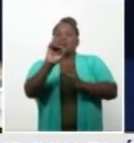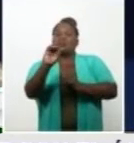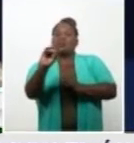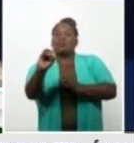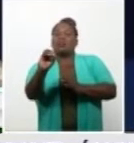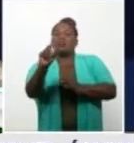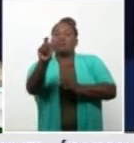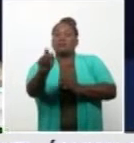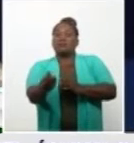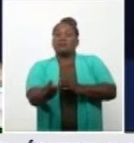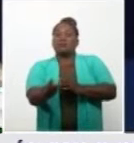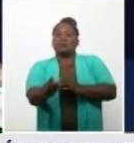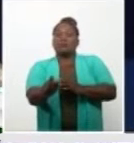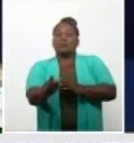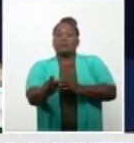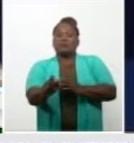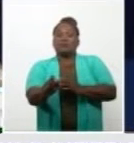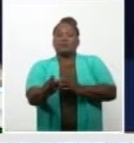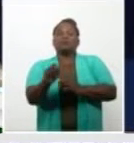50.3%,